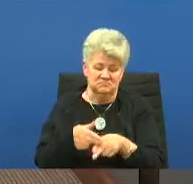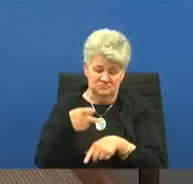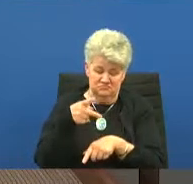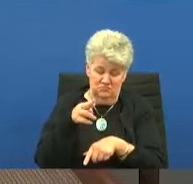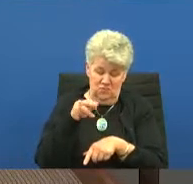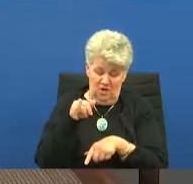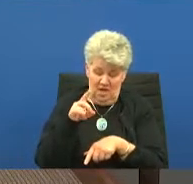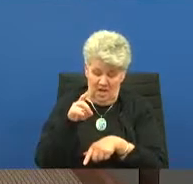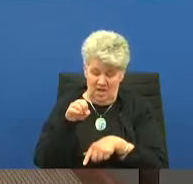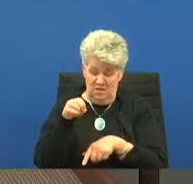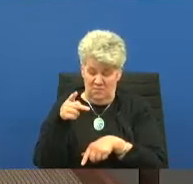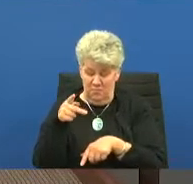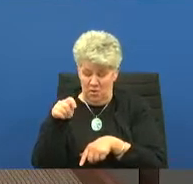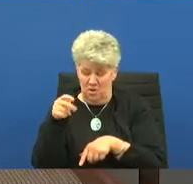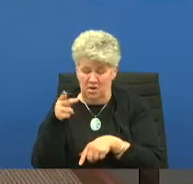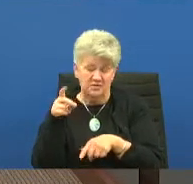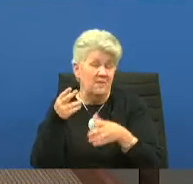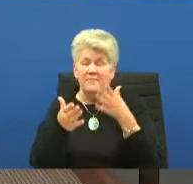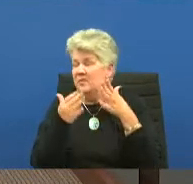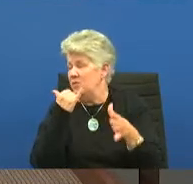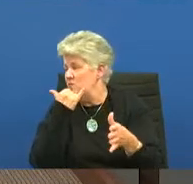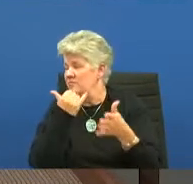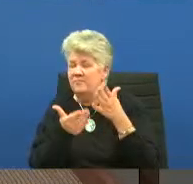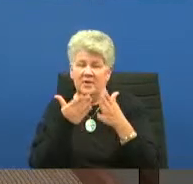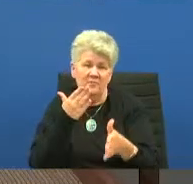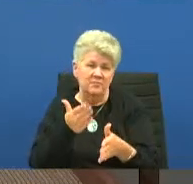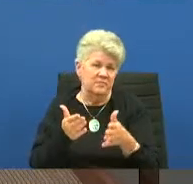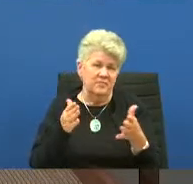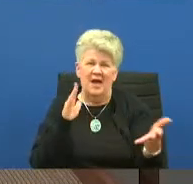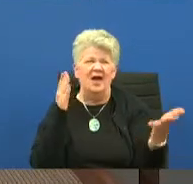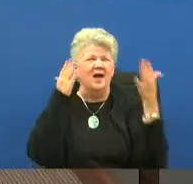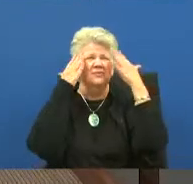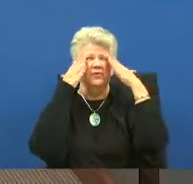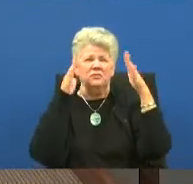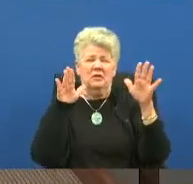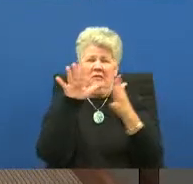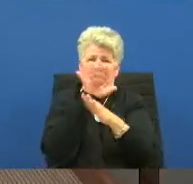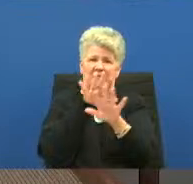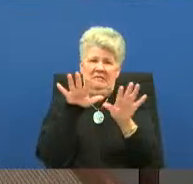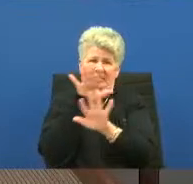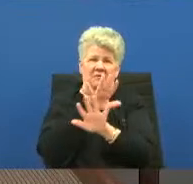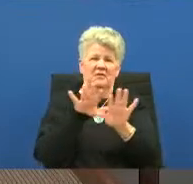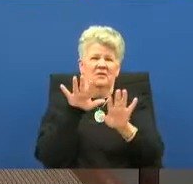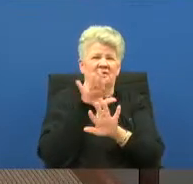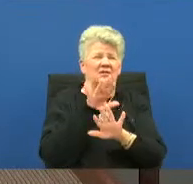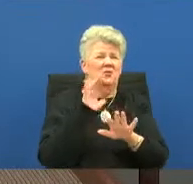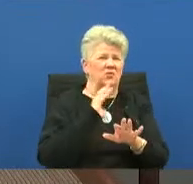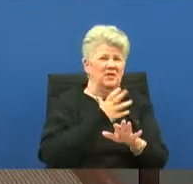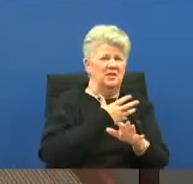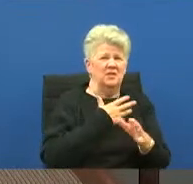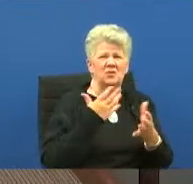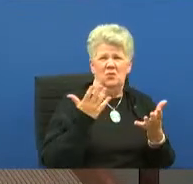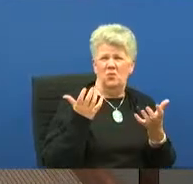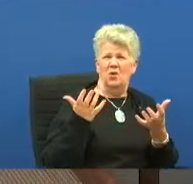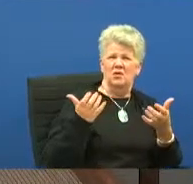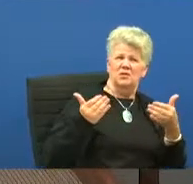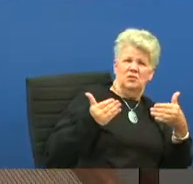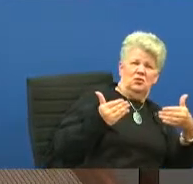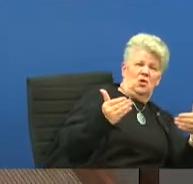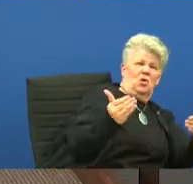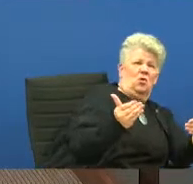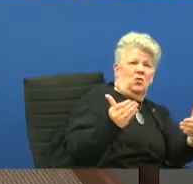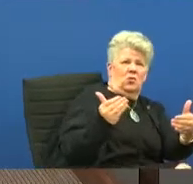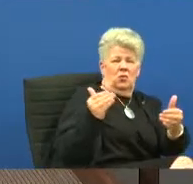been an error, it may not, but obviously there's some ambiguity. So we were looking at potentially making the change.